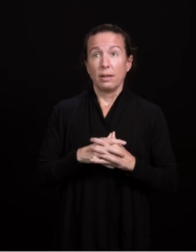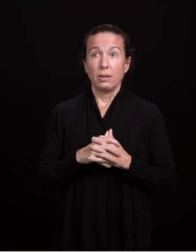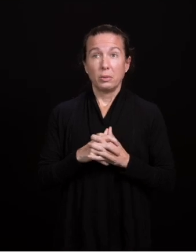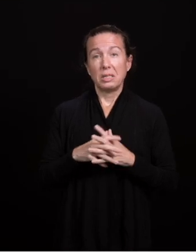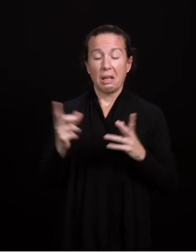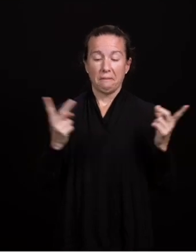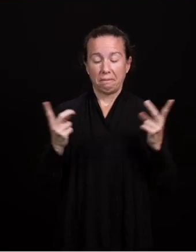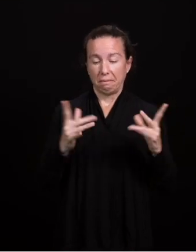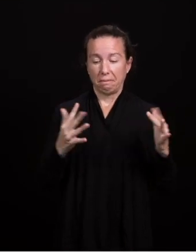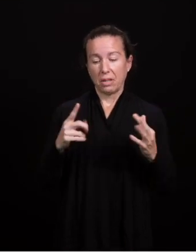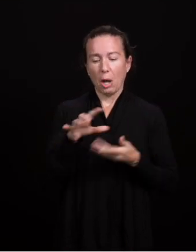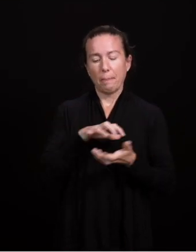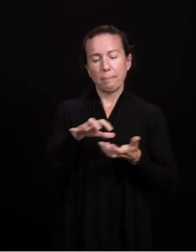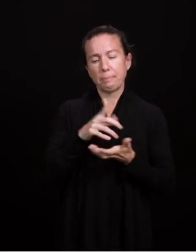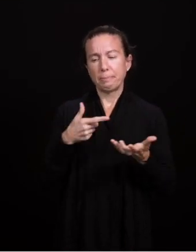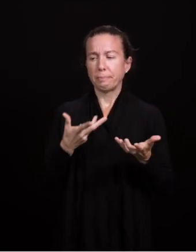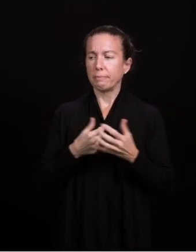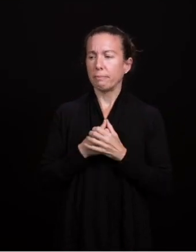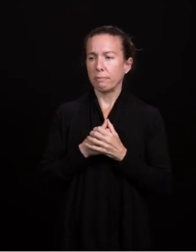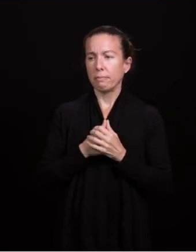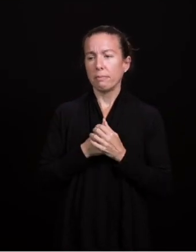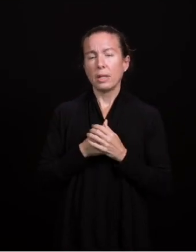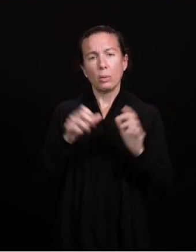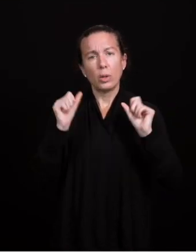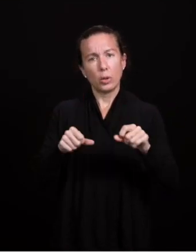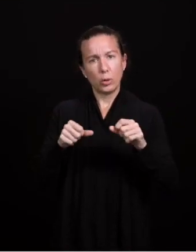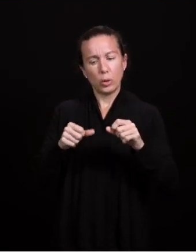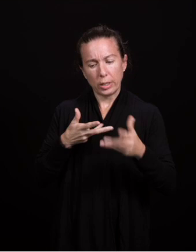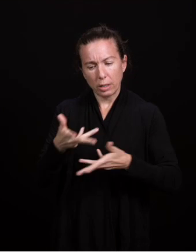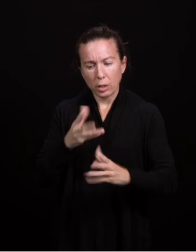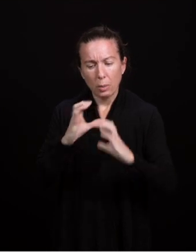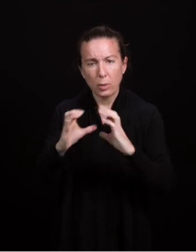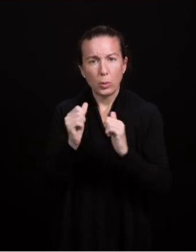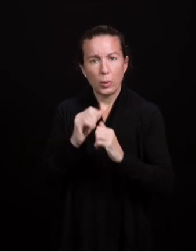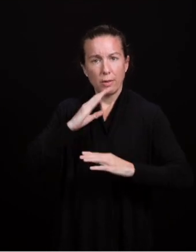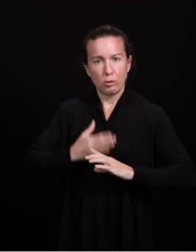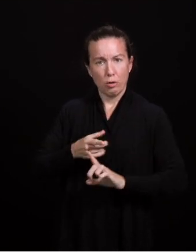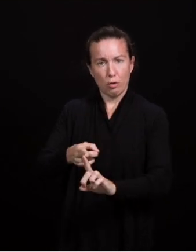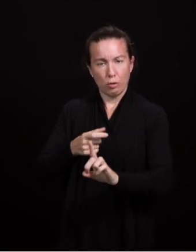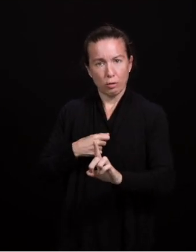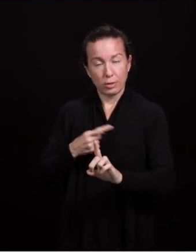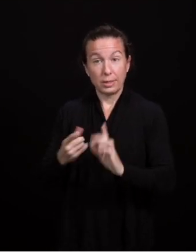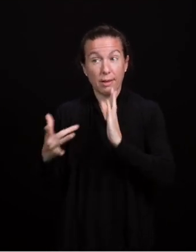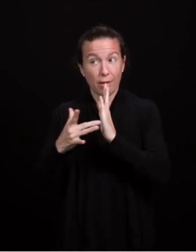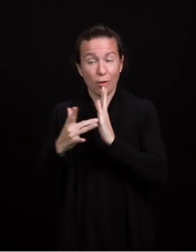of really being able to communicate with our daughter in a way that technology has